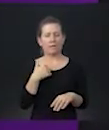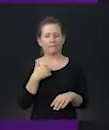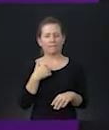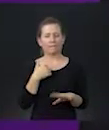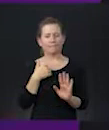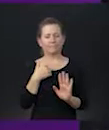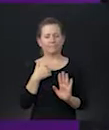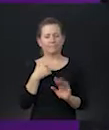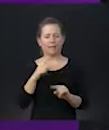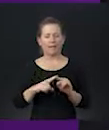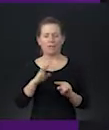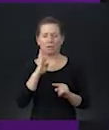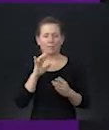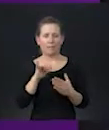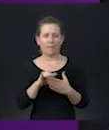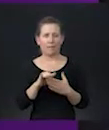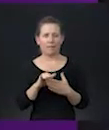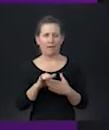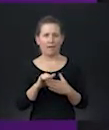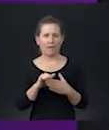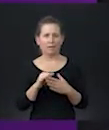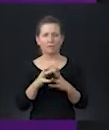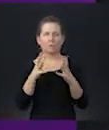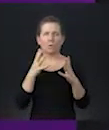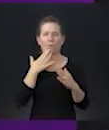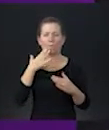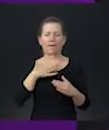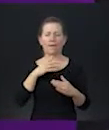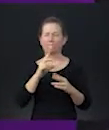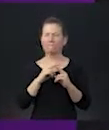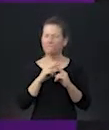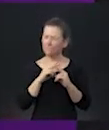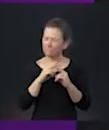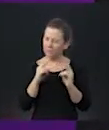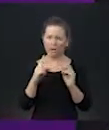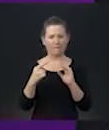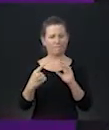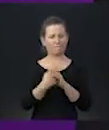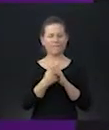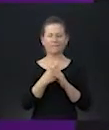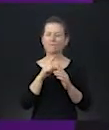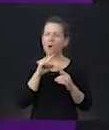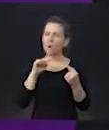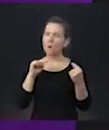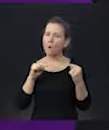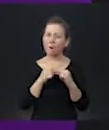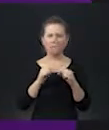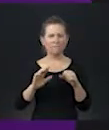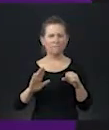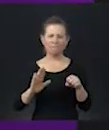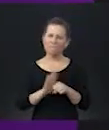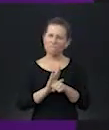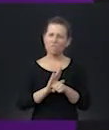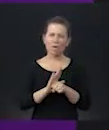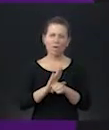I can't even talk about it so bad. I feel extremely offensive, and it hurts completely.